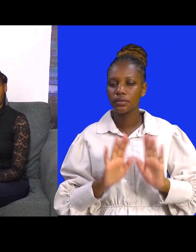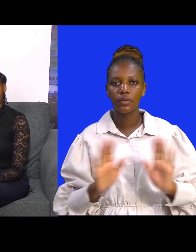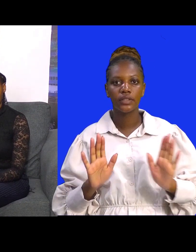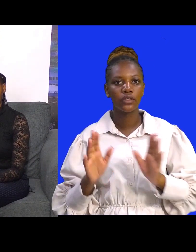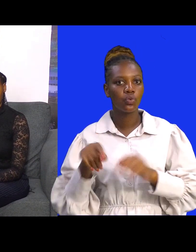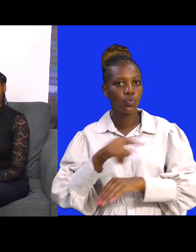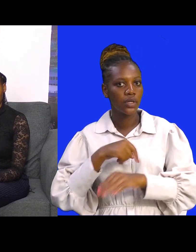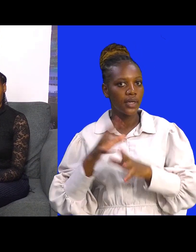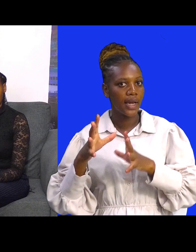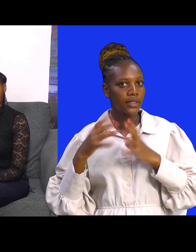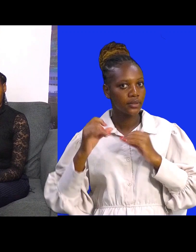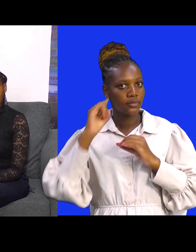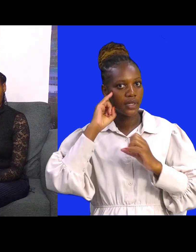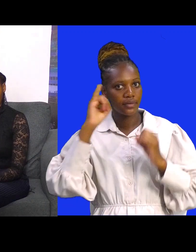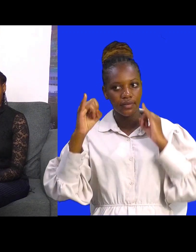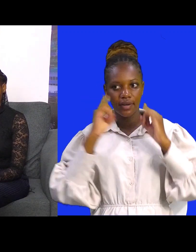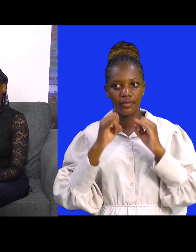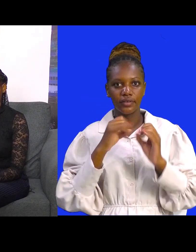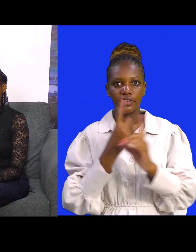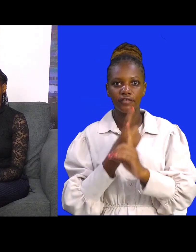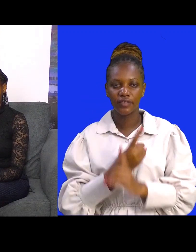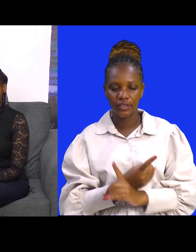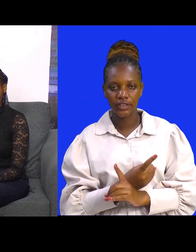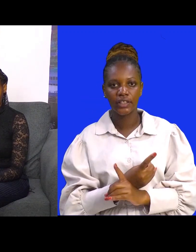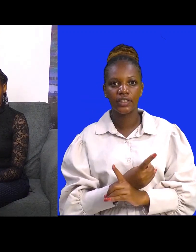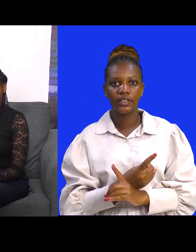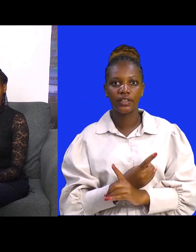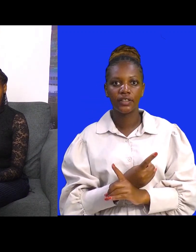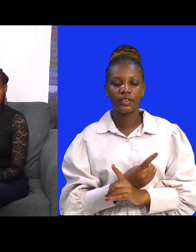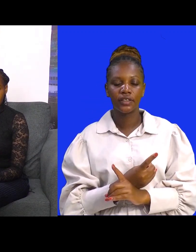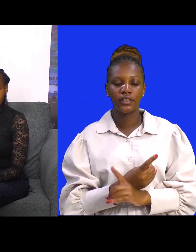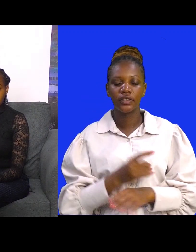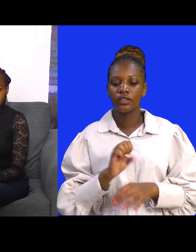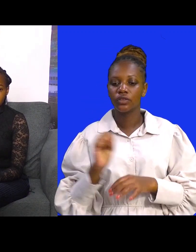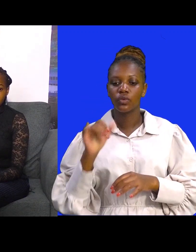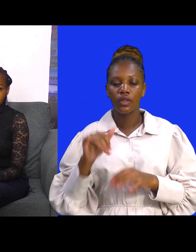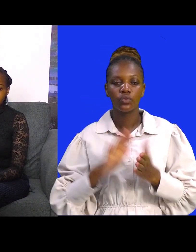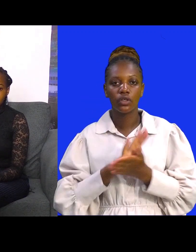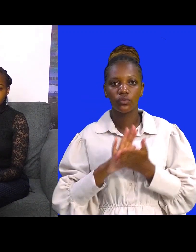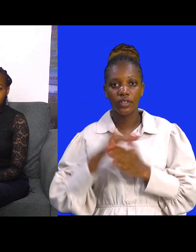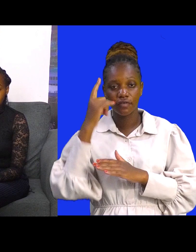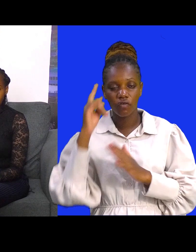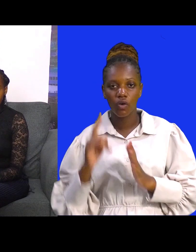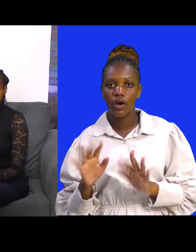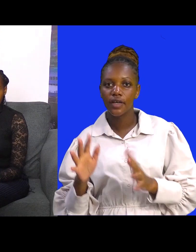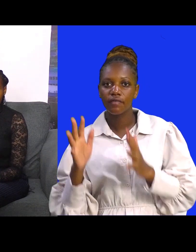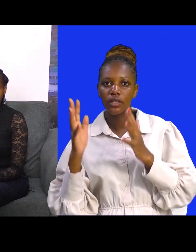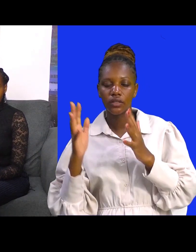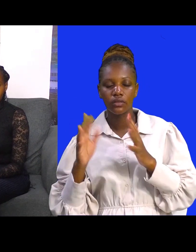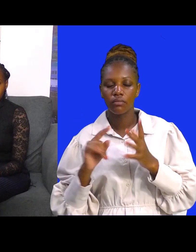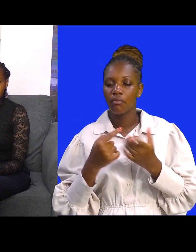and creating ideas for companies and strategies. So that one was based for events